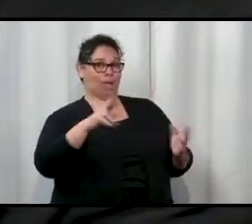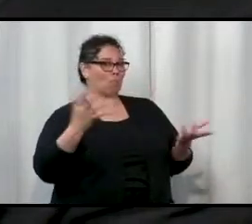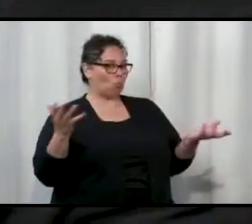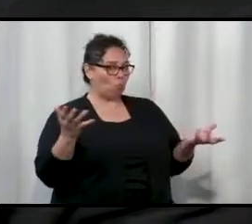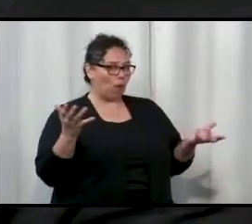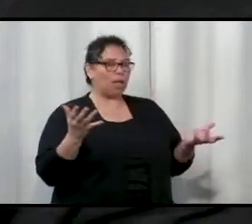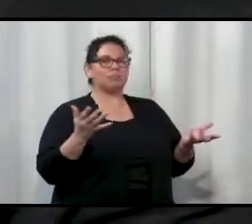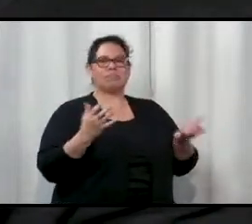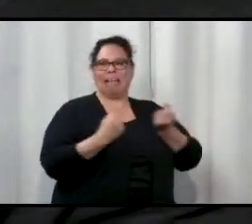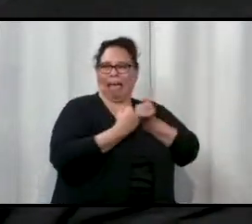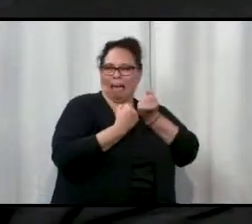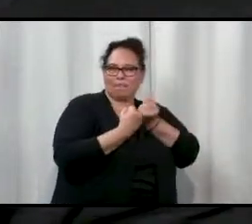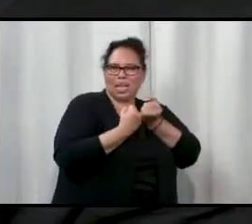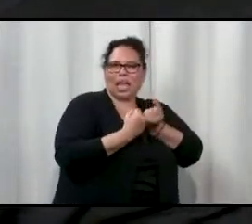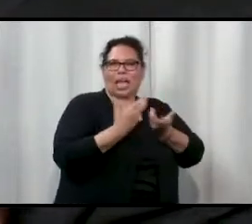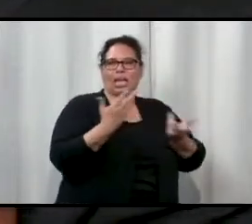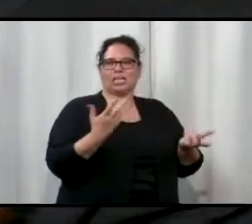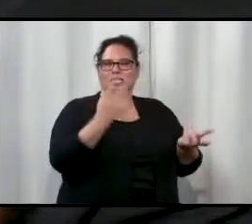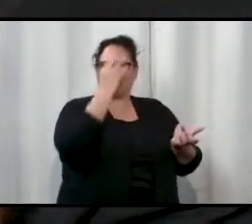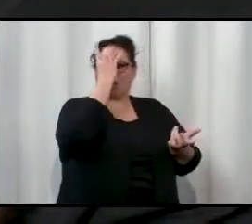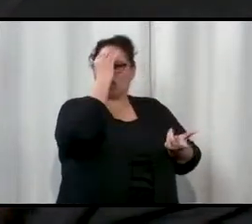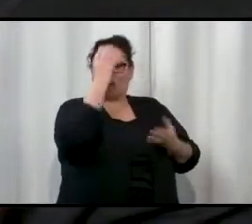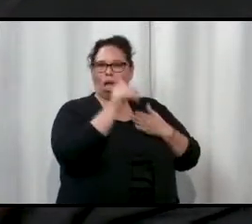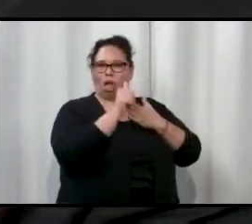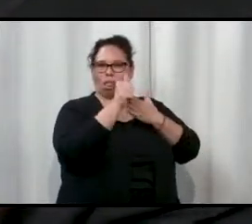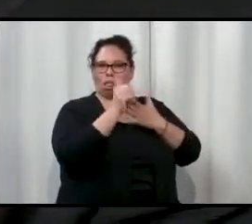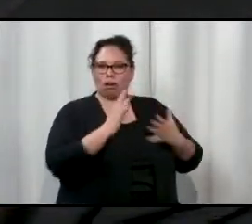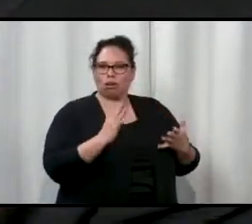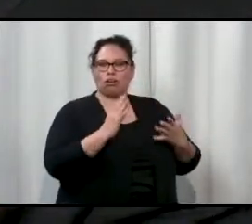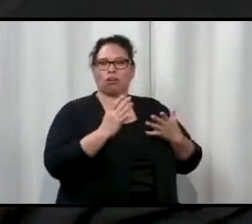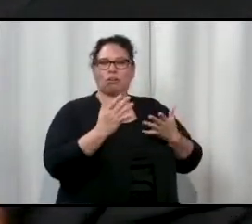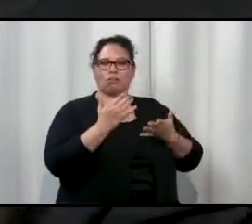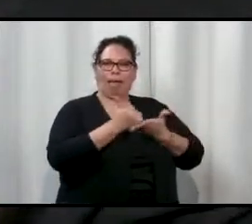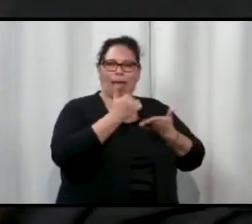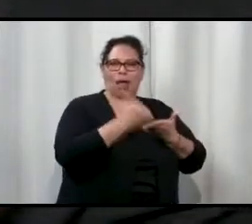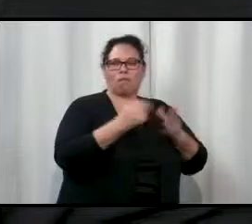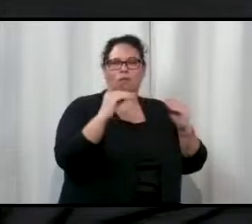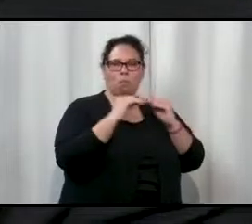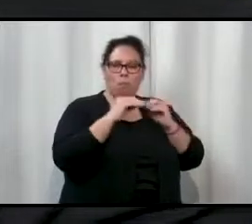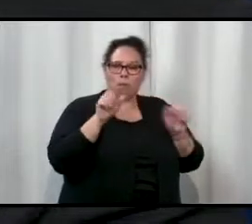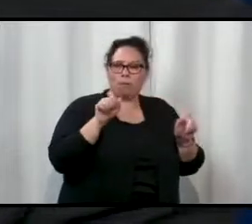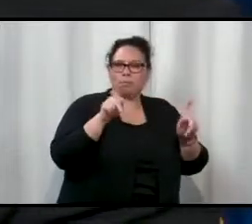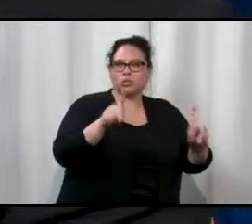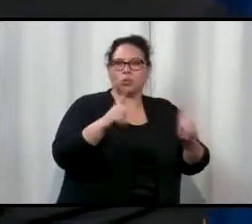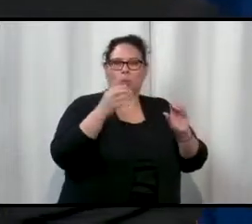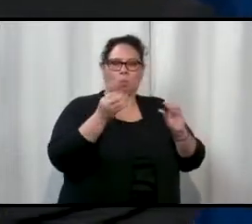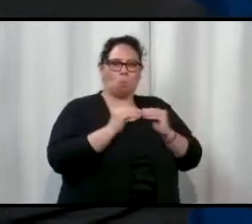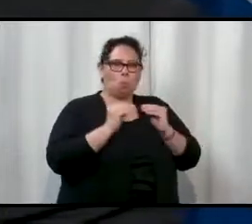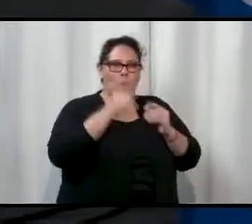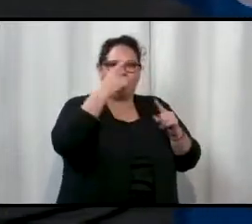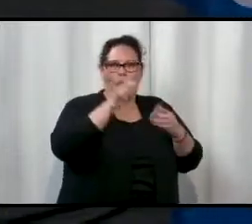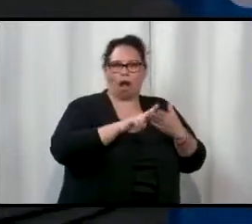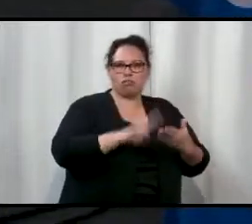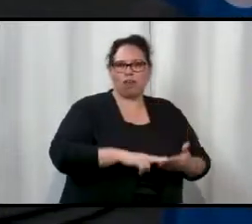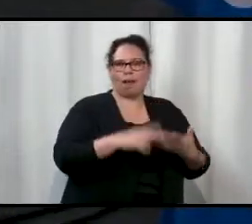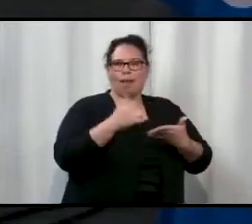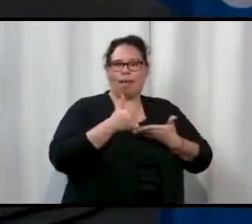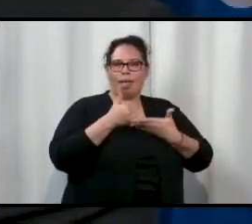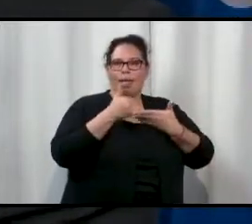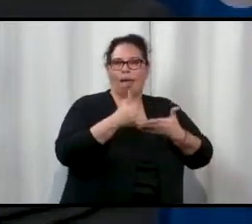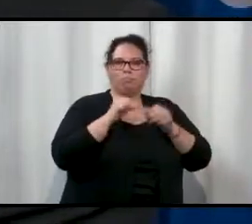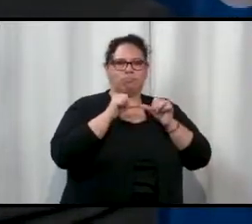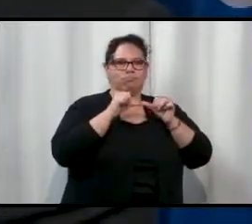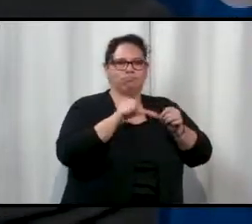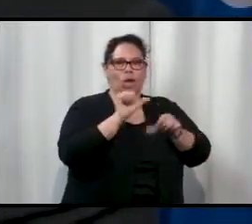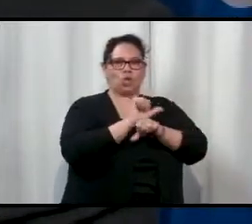be to advocate, to be a thought leader, to help advocate for more opportunities, more contracts, to help sustain the